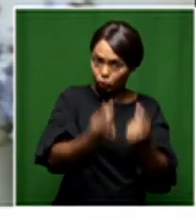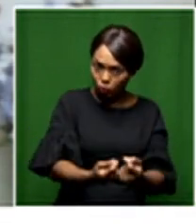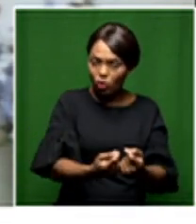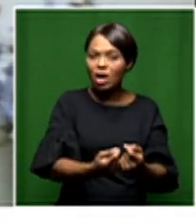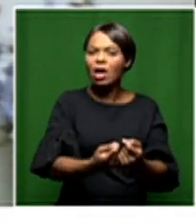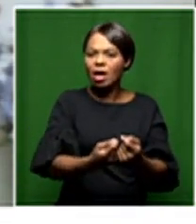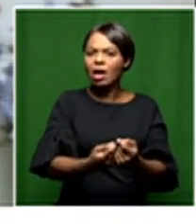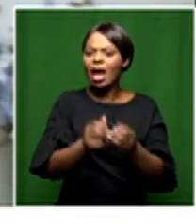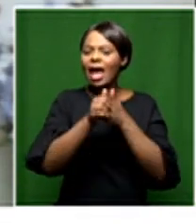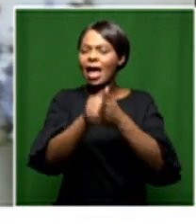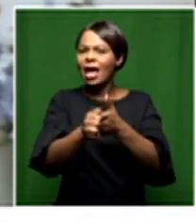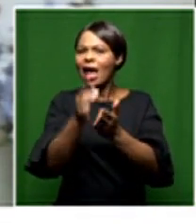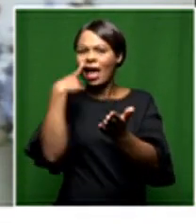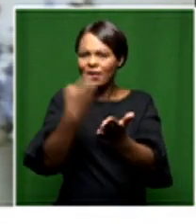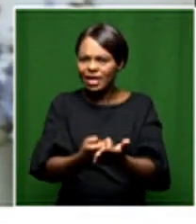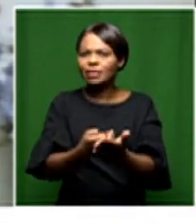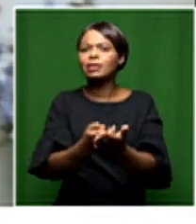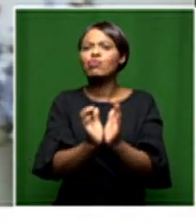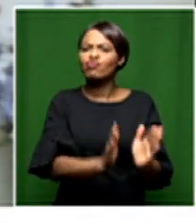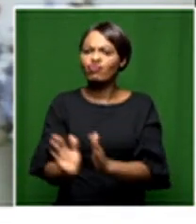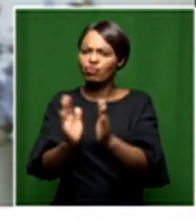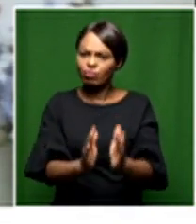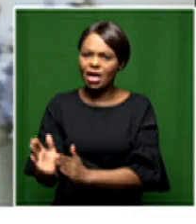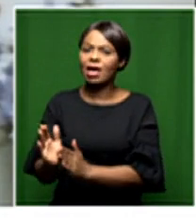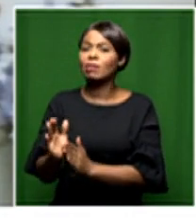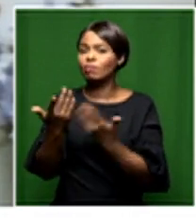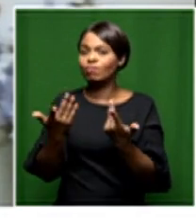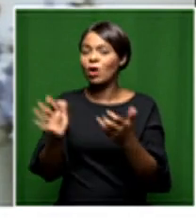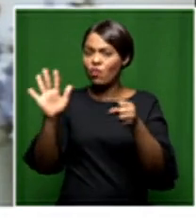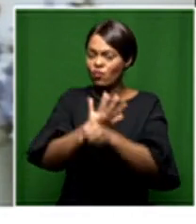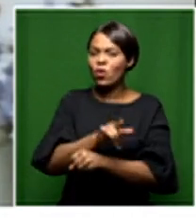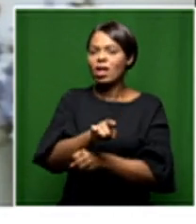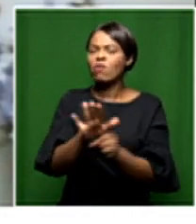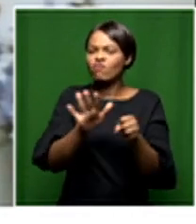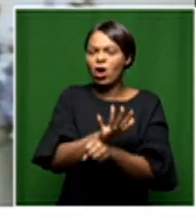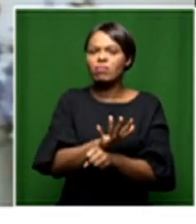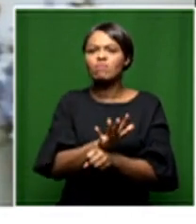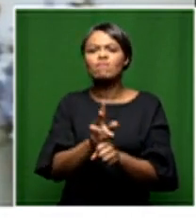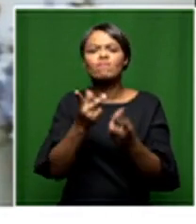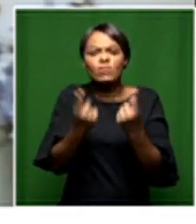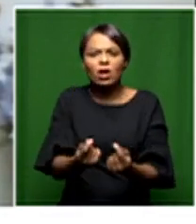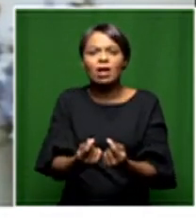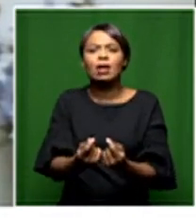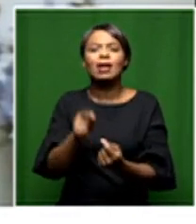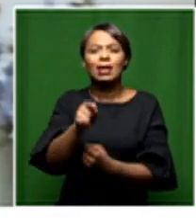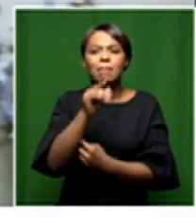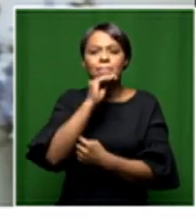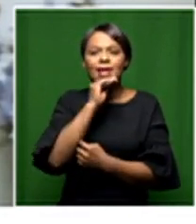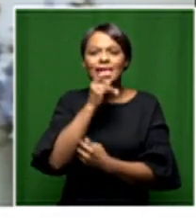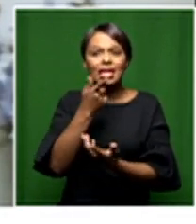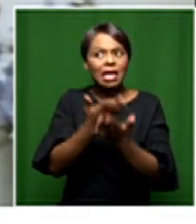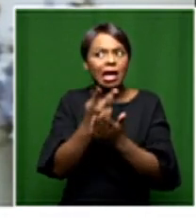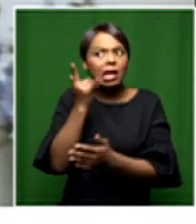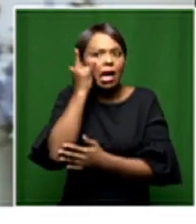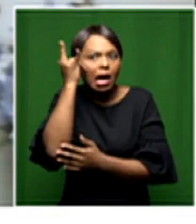who are leading the evidence will be prepared to go that full way, then they're going to be very